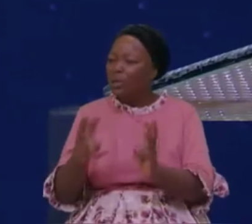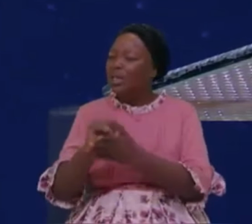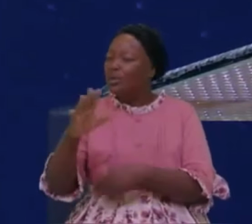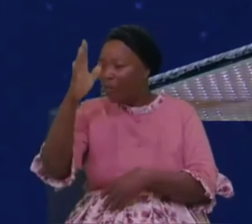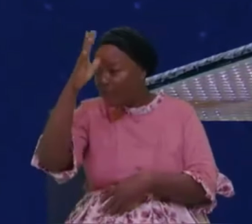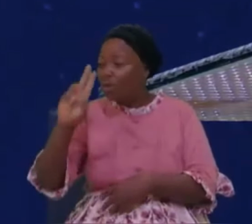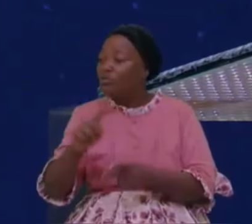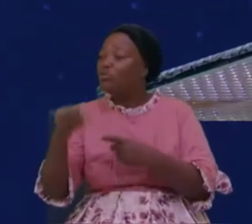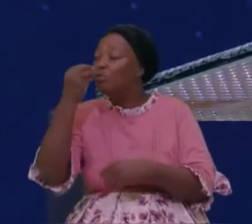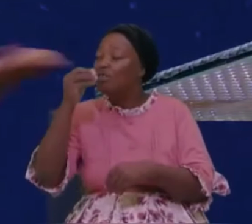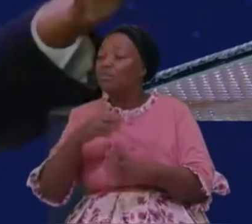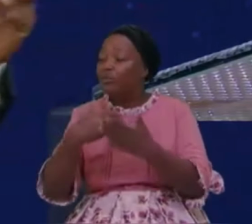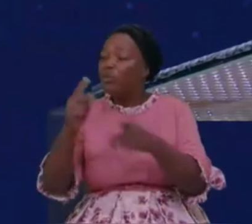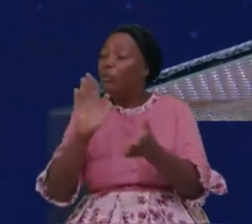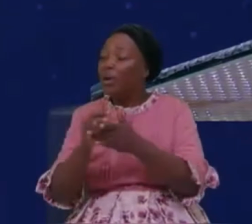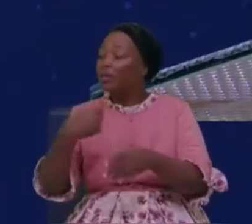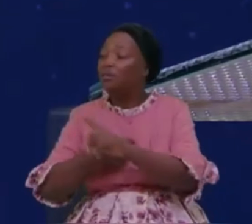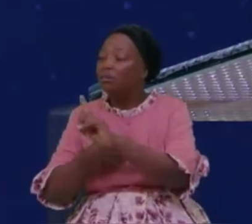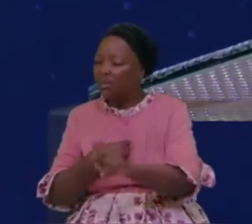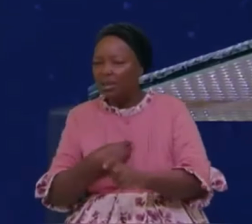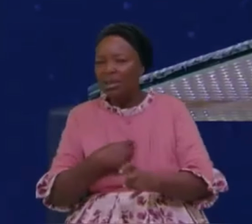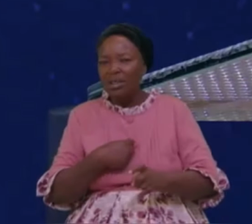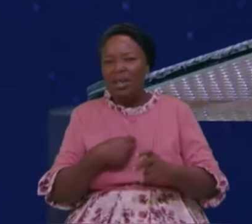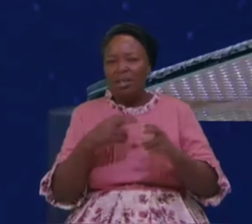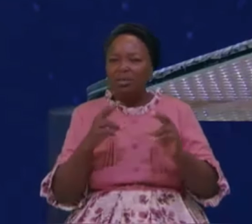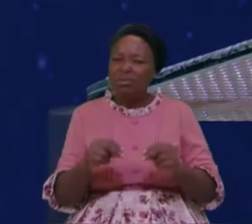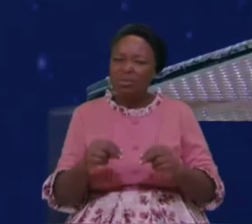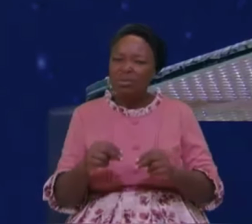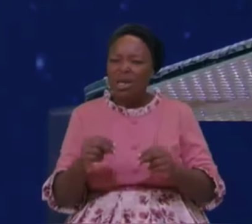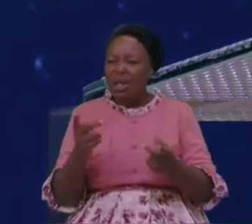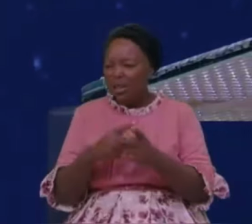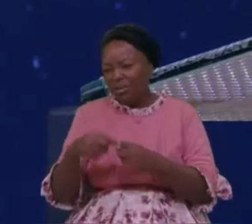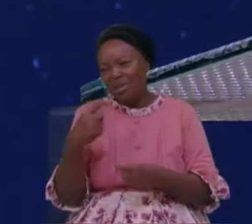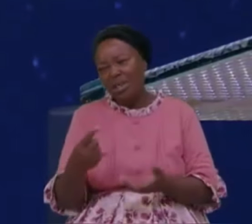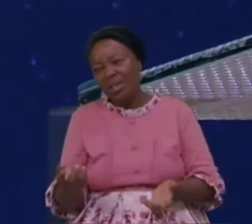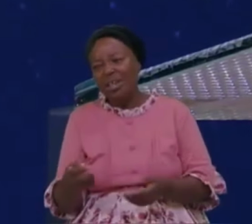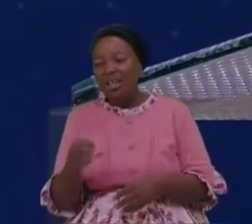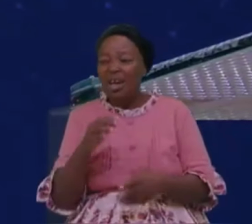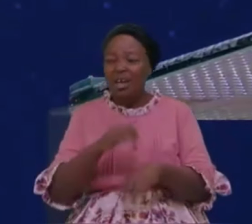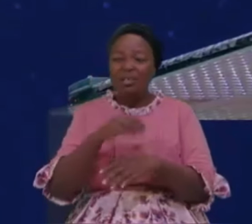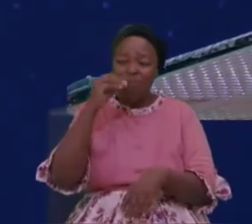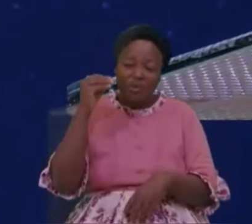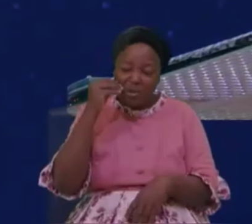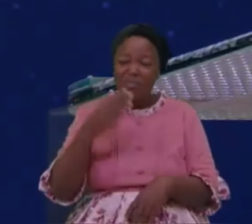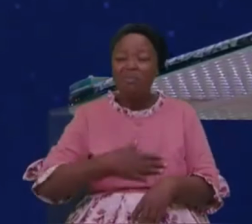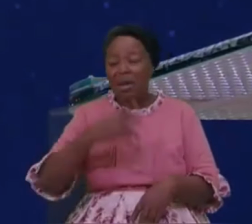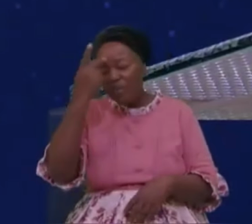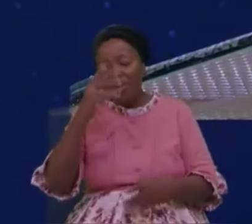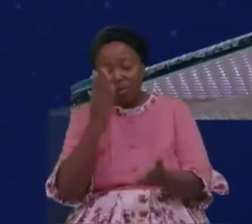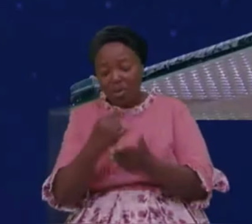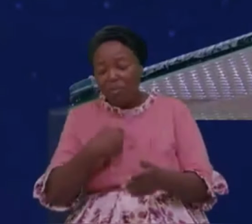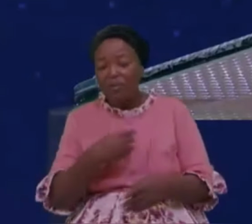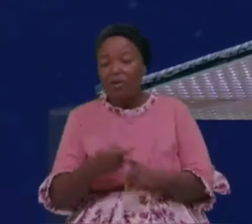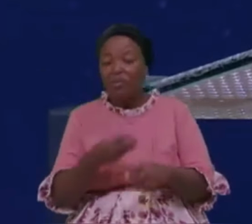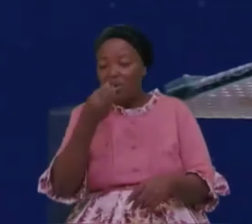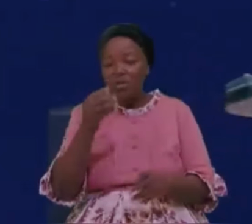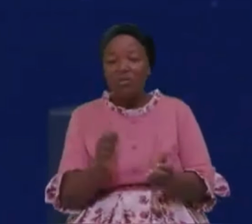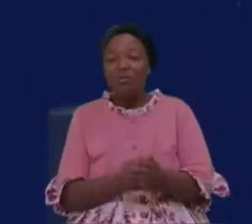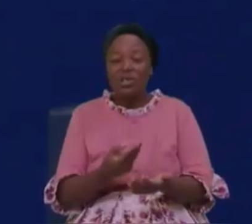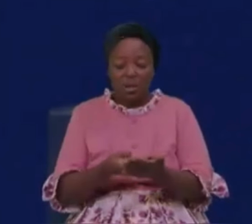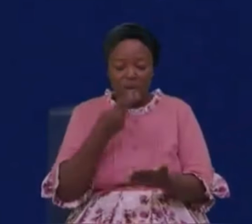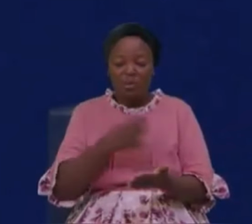was an infant, my parents taught me to eat with knife and fork. My husband doesn't like that kind of comment. It's like